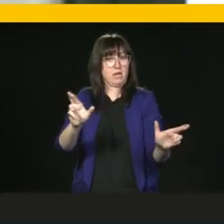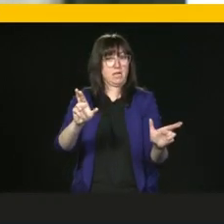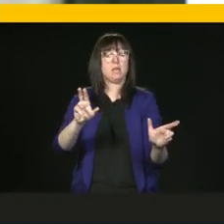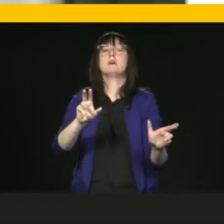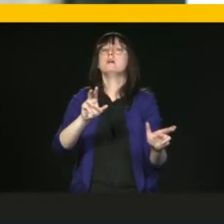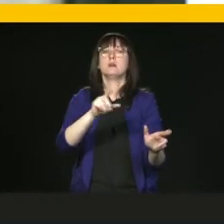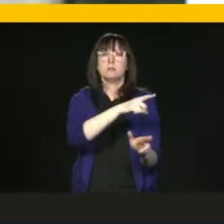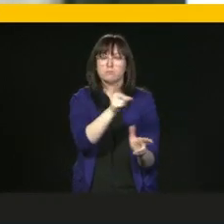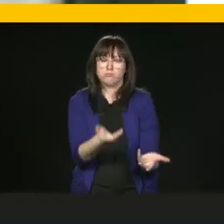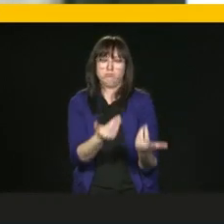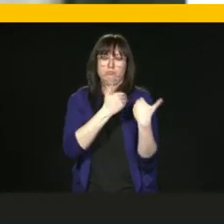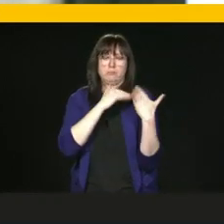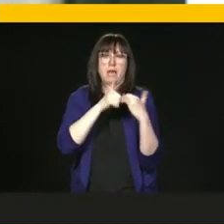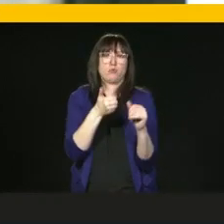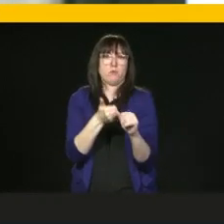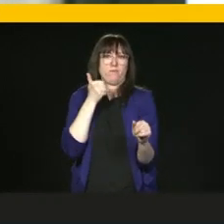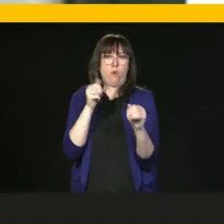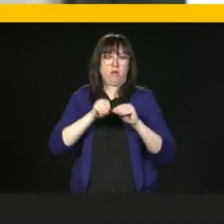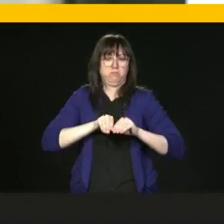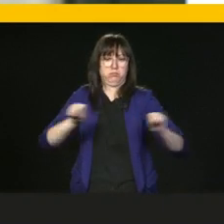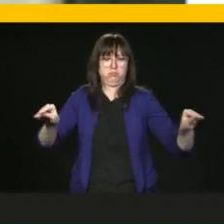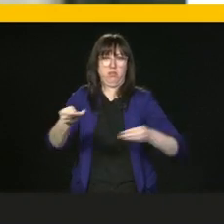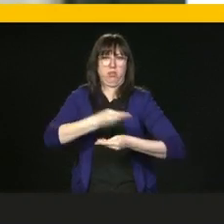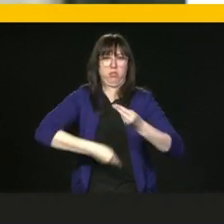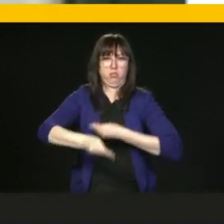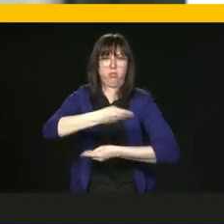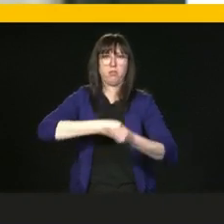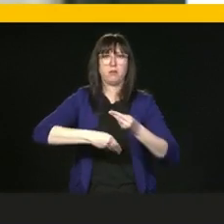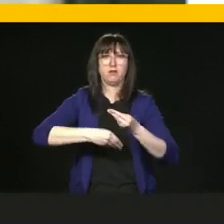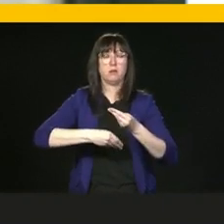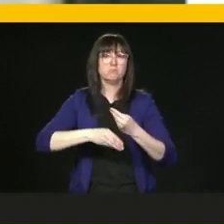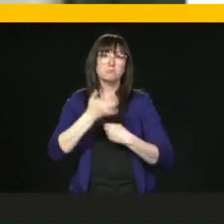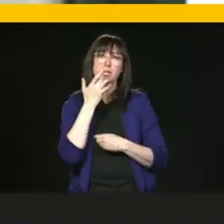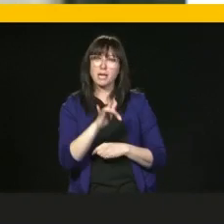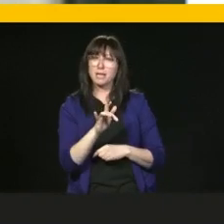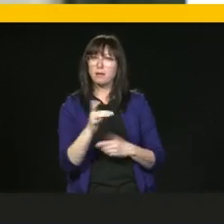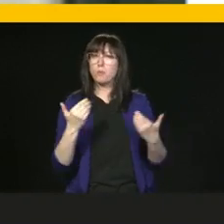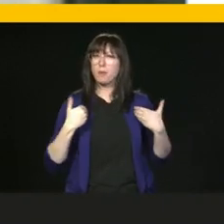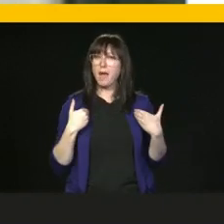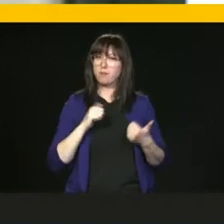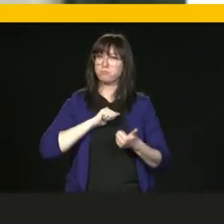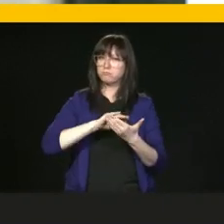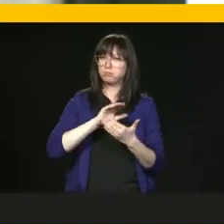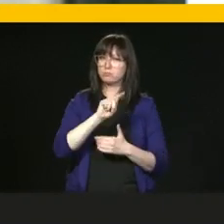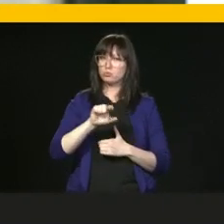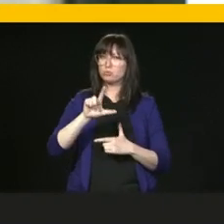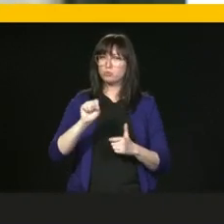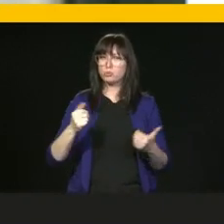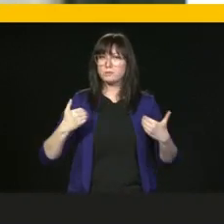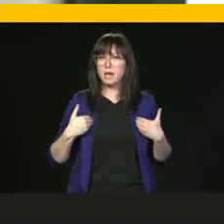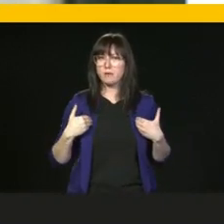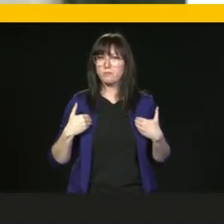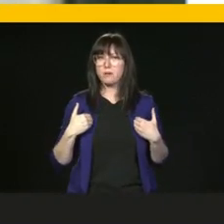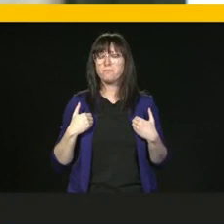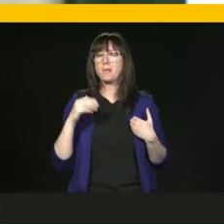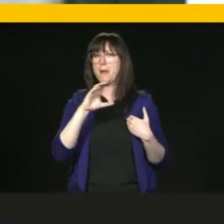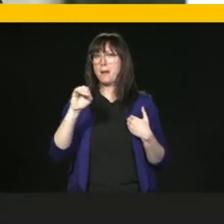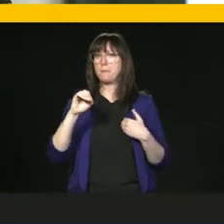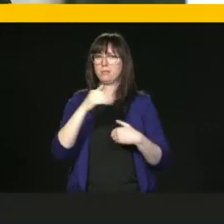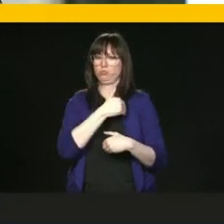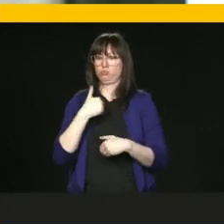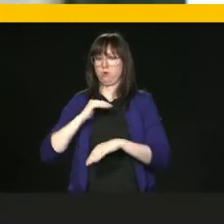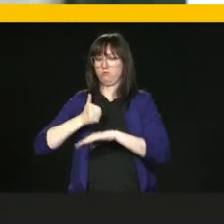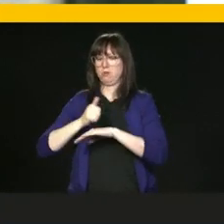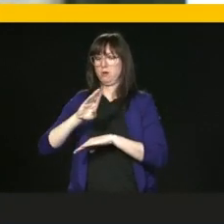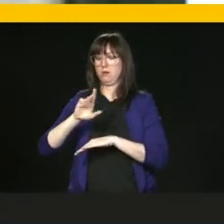this virus. And luckily, we have the tools we need right here at home. Blue Dot in Toronto